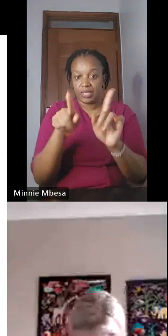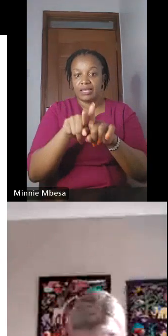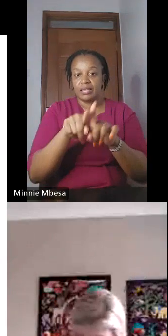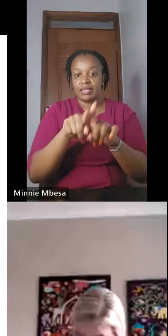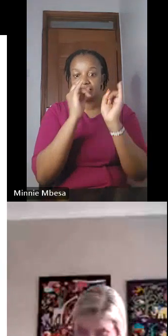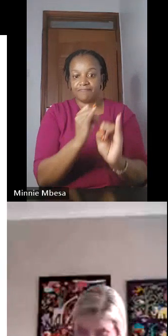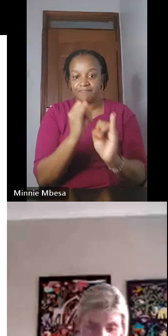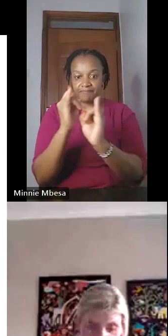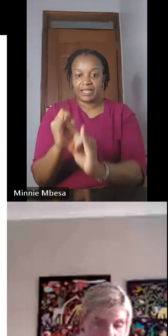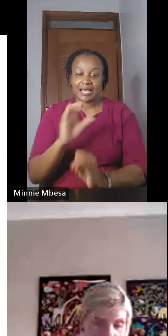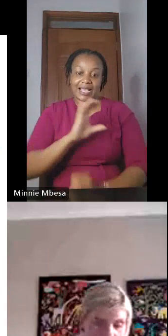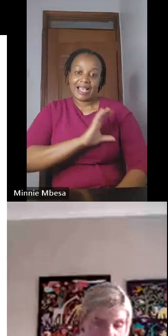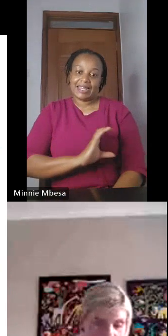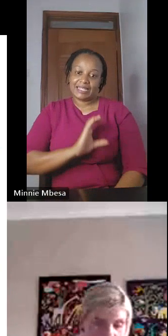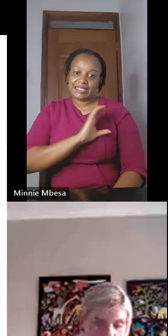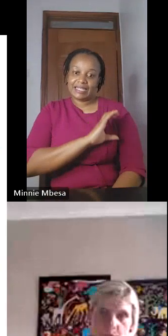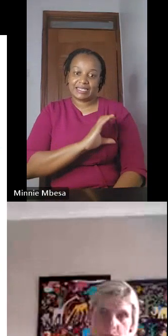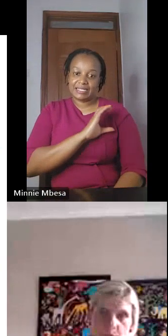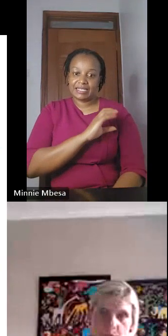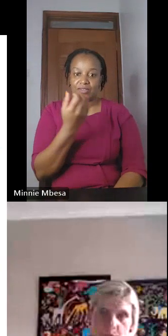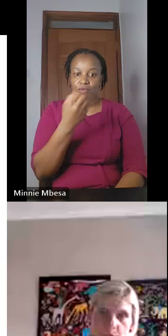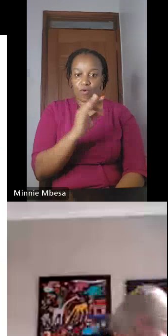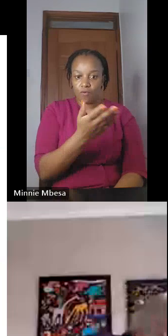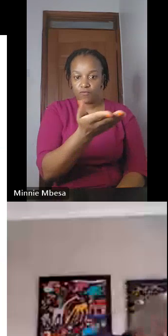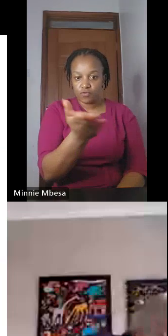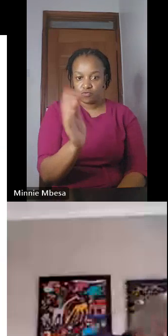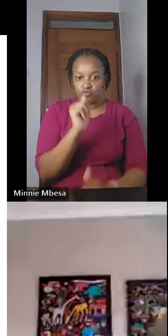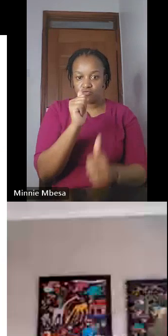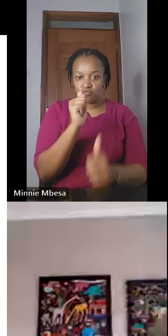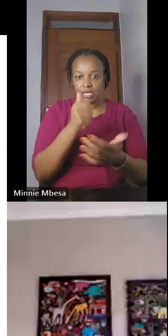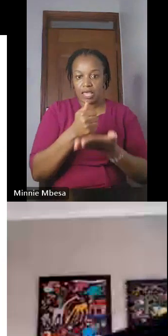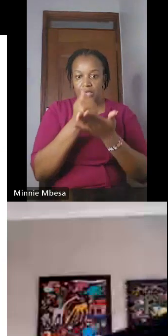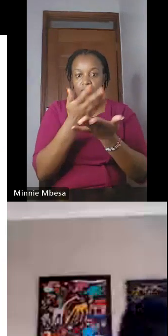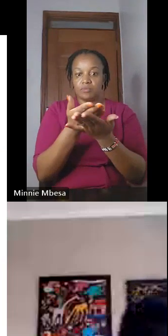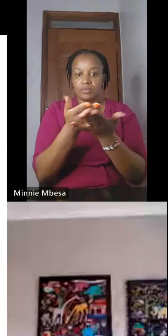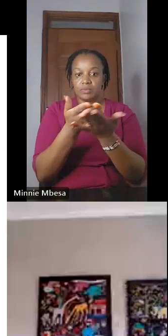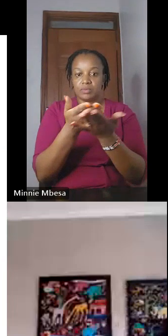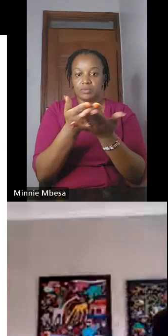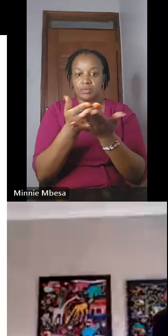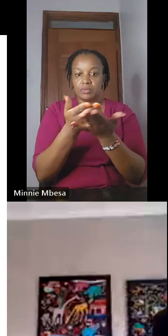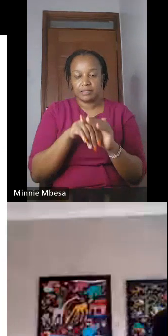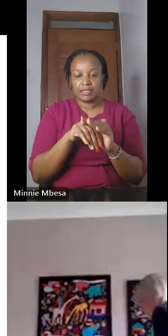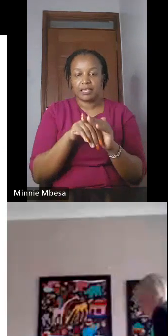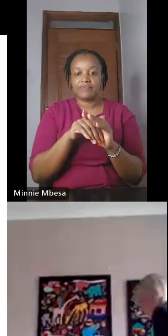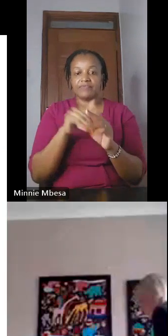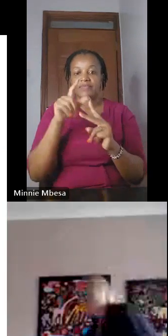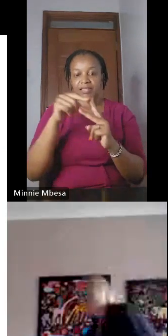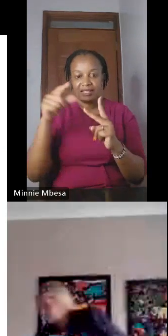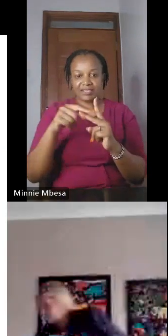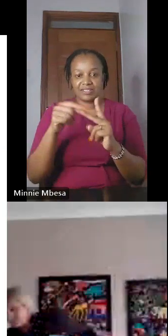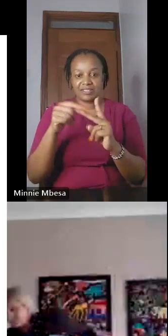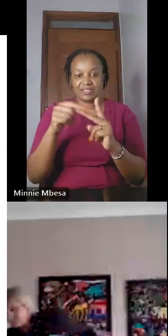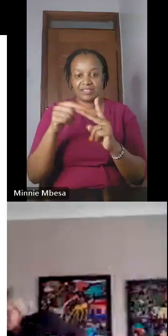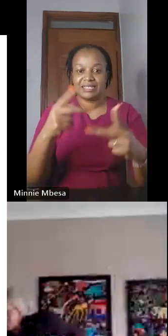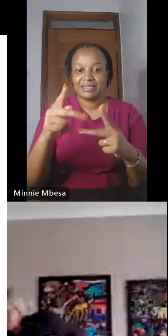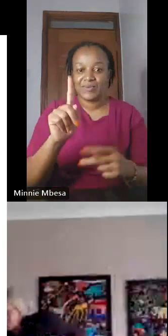you that helps us in the selection process. Forgive me for one moment. Sorry. My cat.